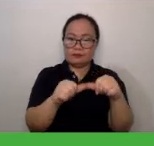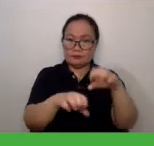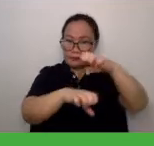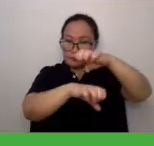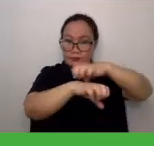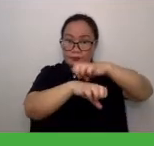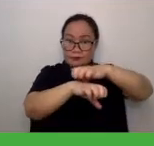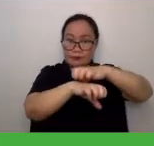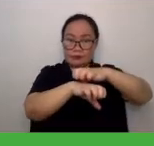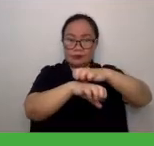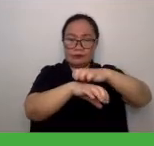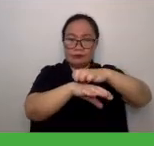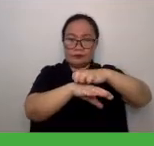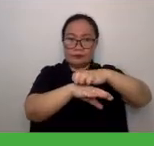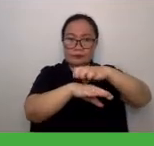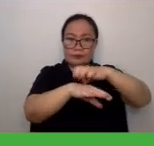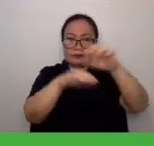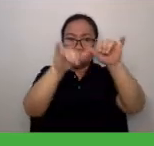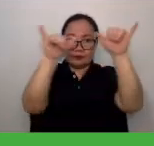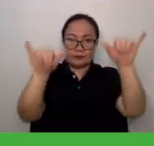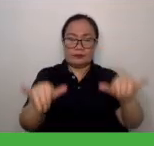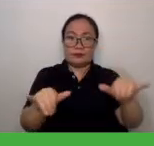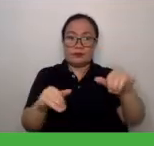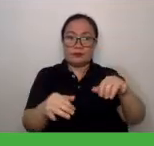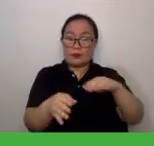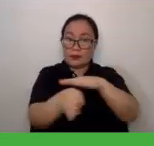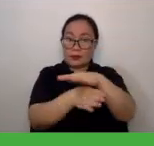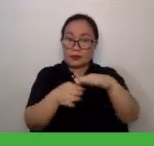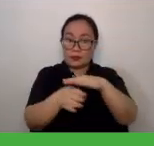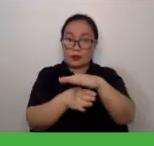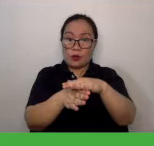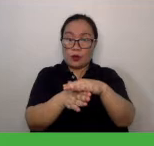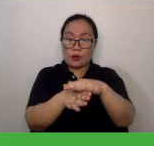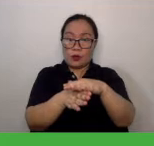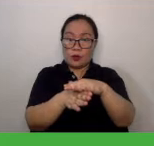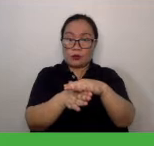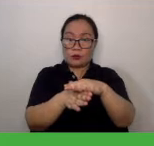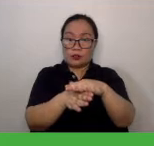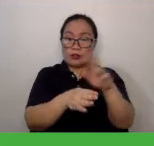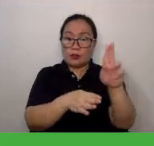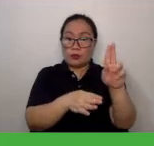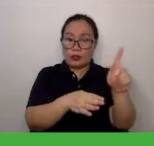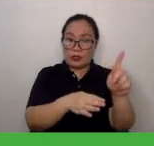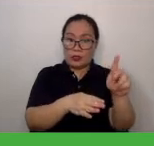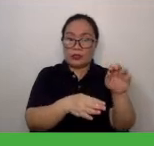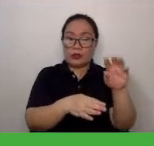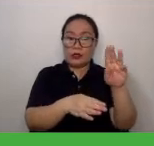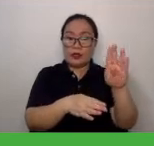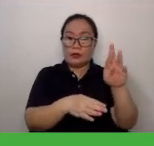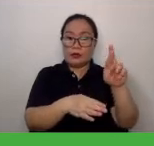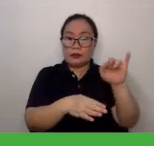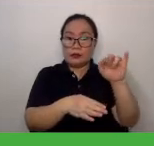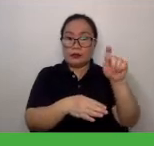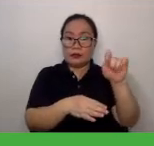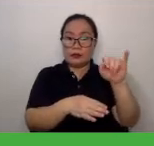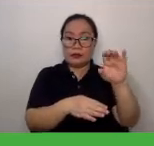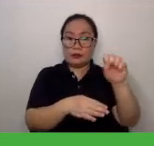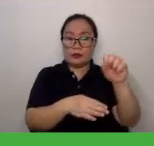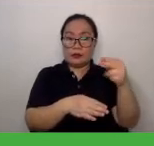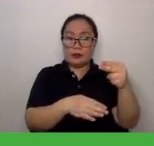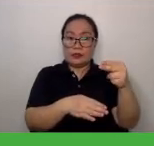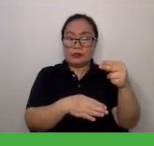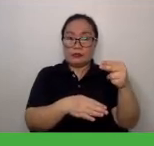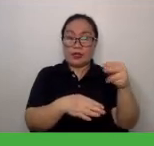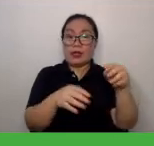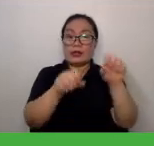English system. So, it is based on the British Imperial System. So, dun tayo nakabase sa British Imperial